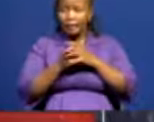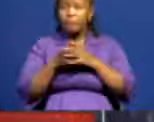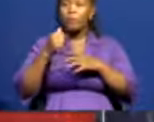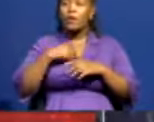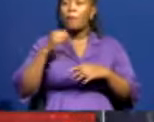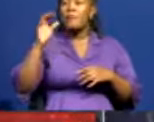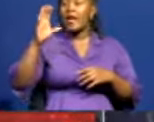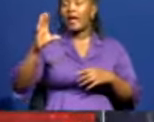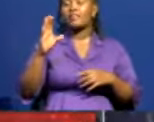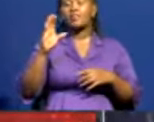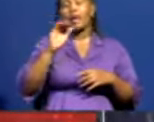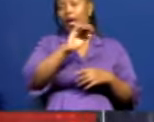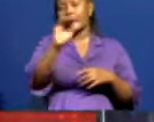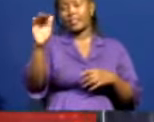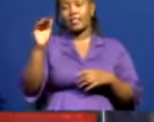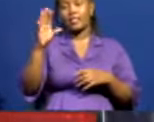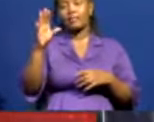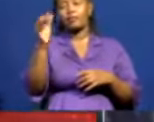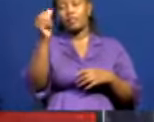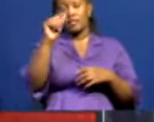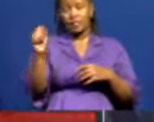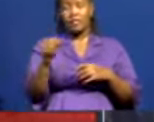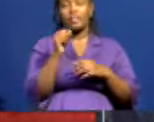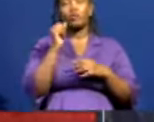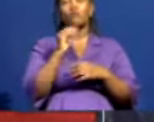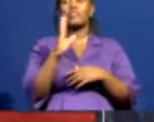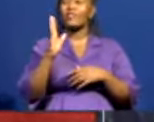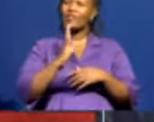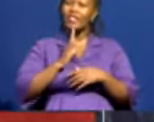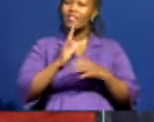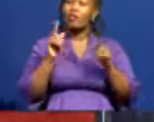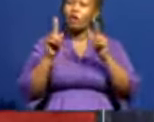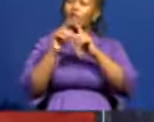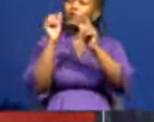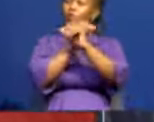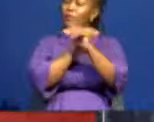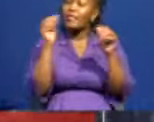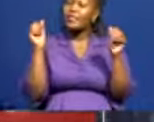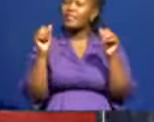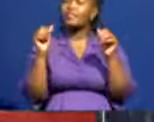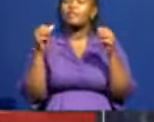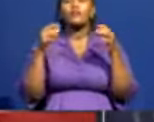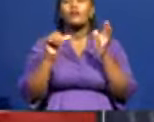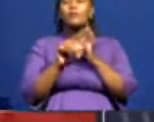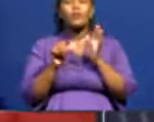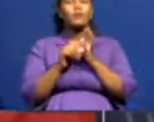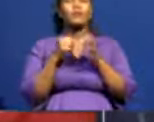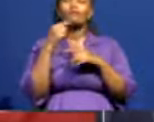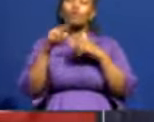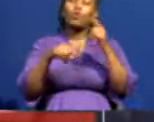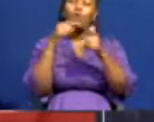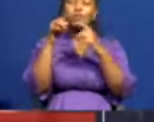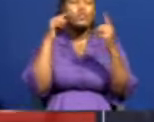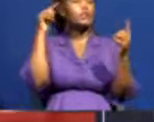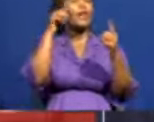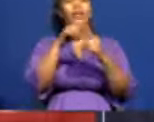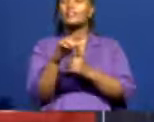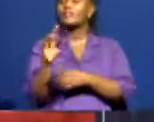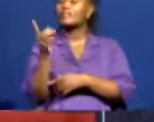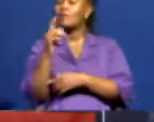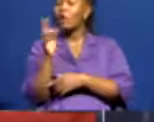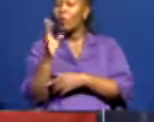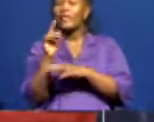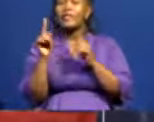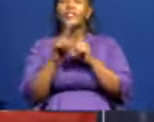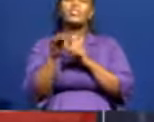for Security and the President. For how long should this matter continue in the same place at the same time? Baga